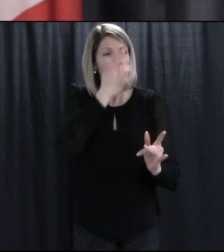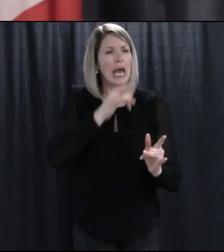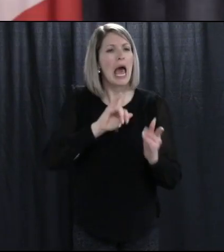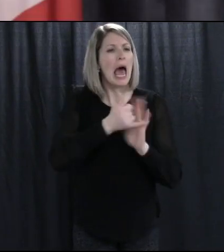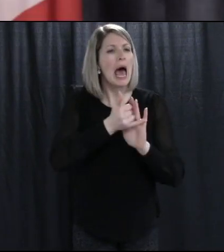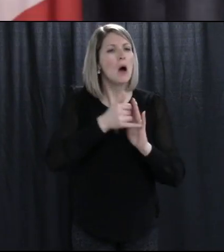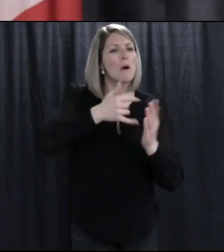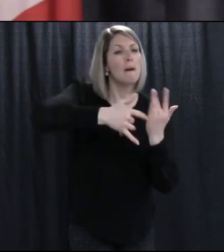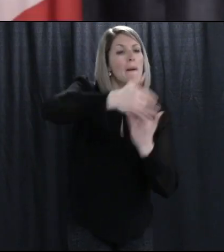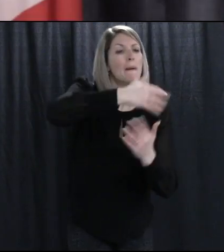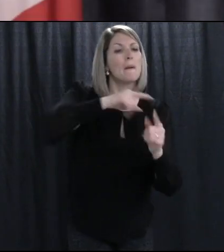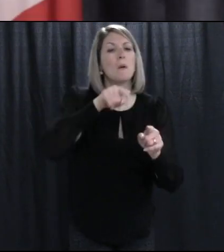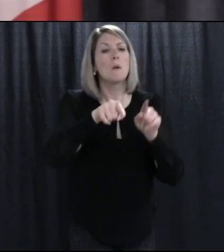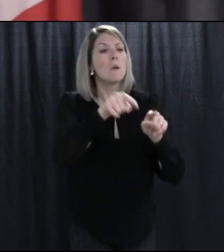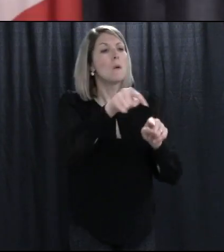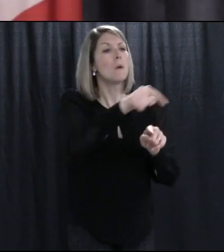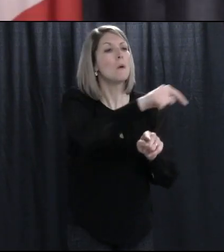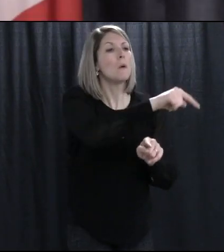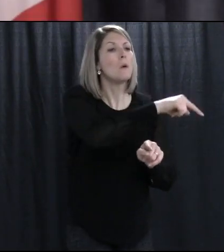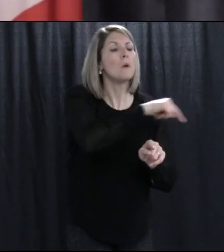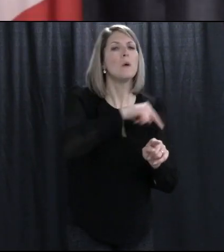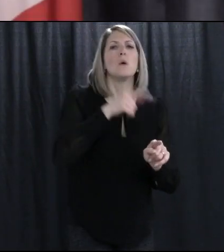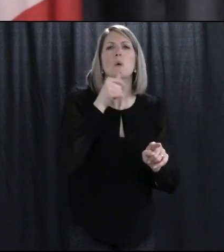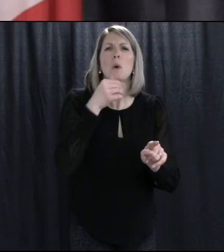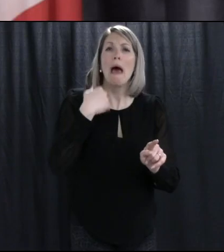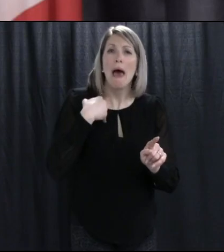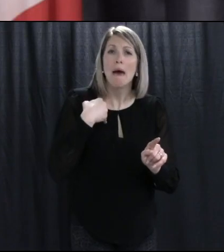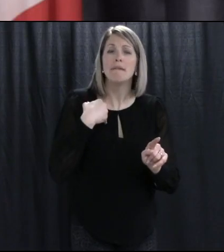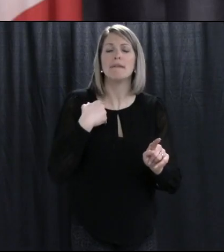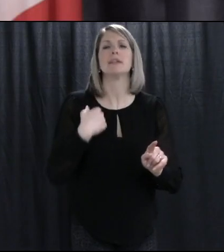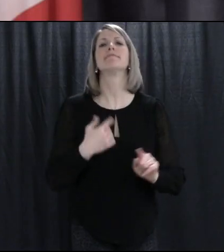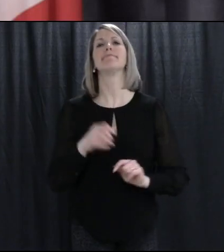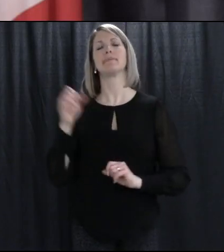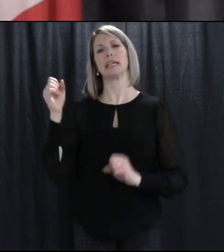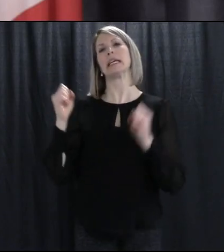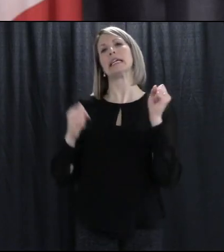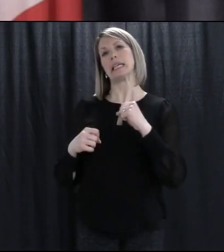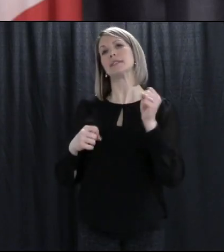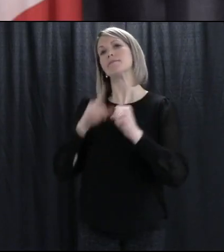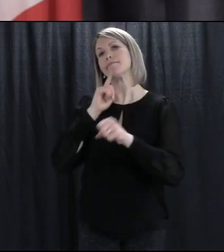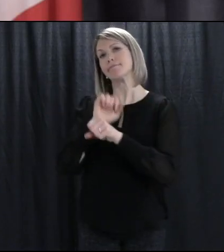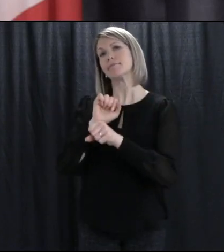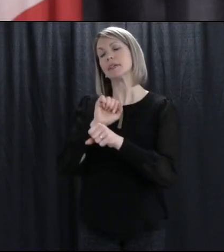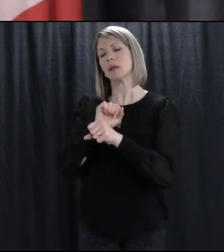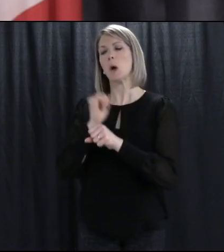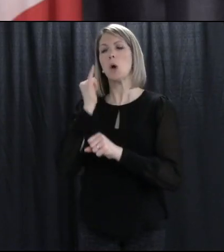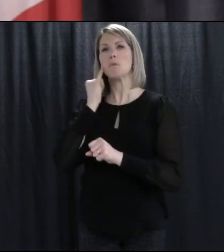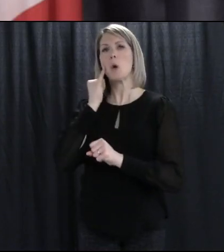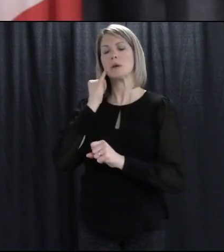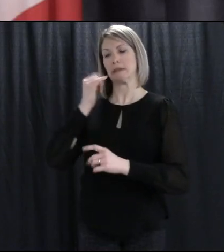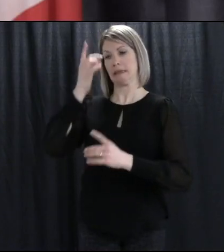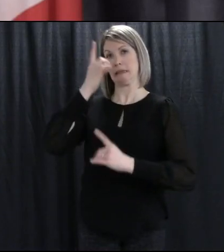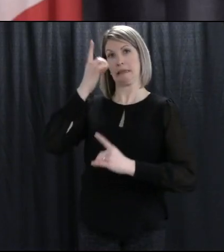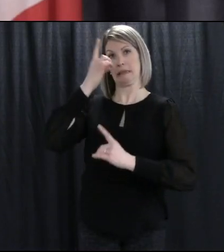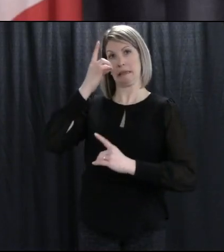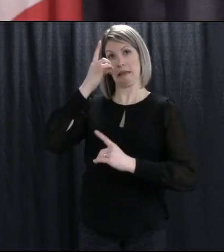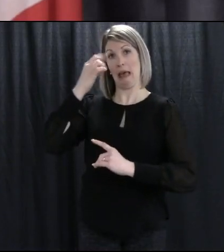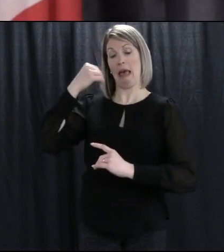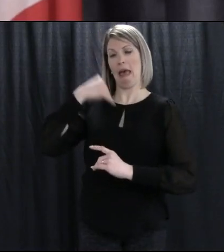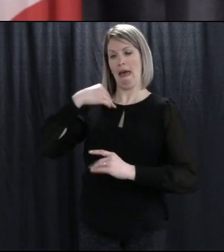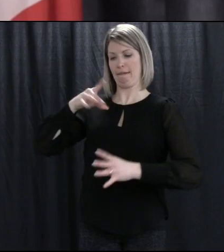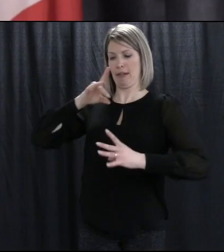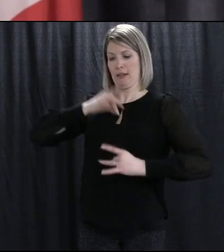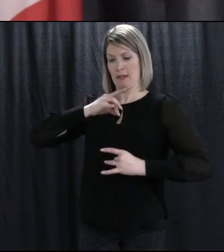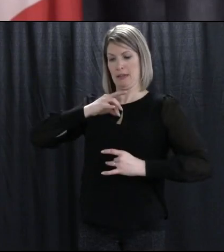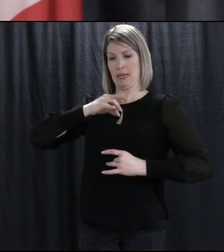if somebody is infected with a disease and not symptomatic, that doesn't mean that they're contagious. So